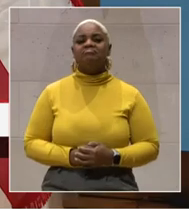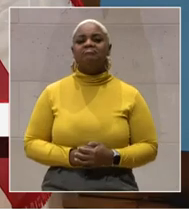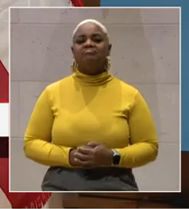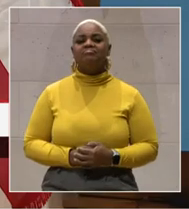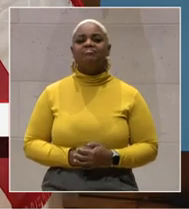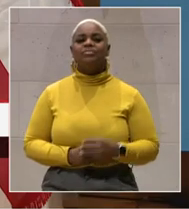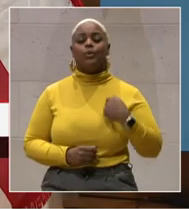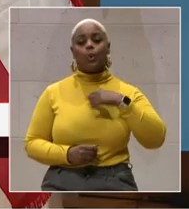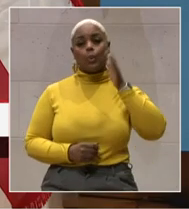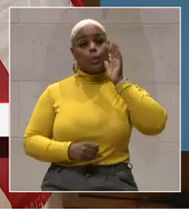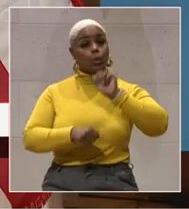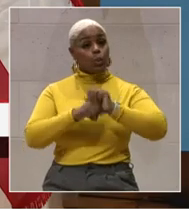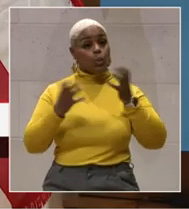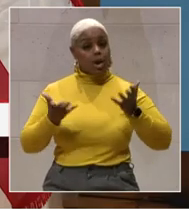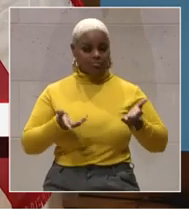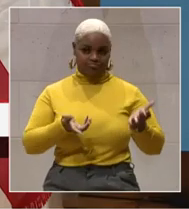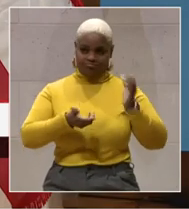create